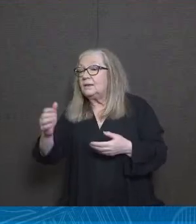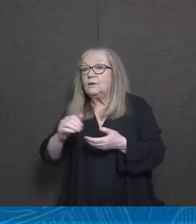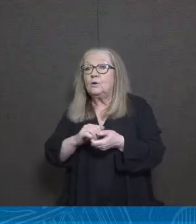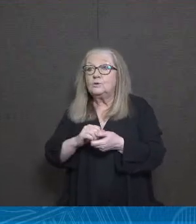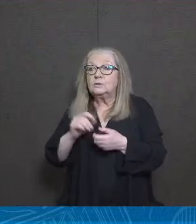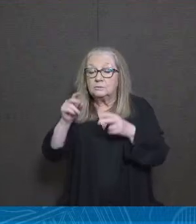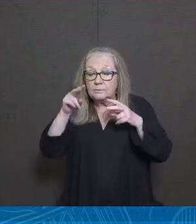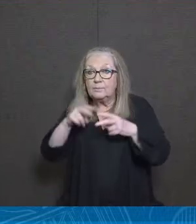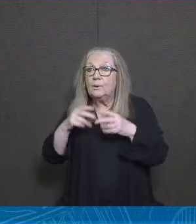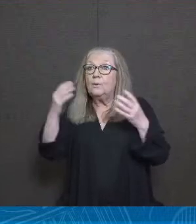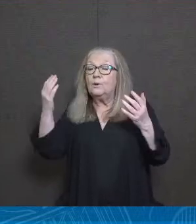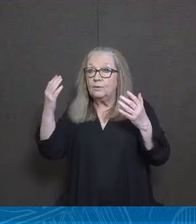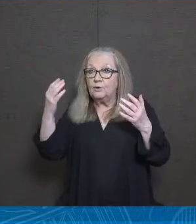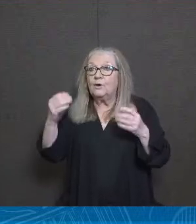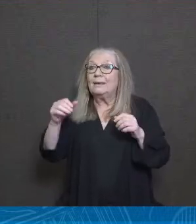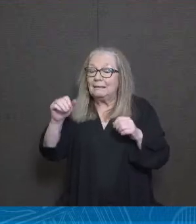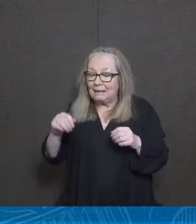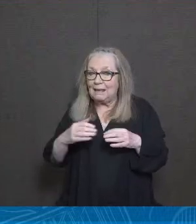towards open.